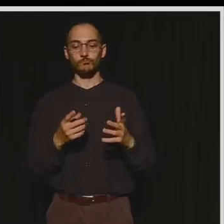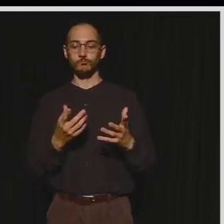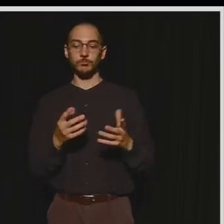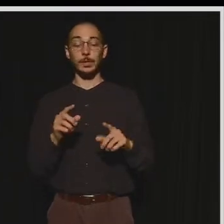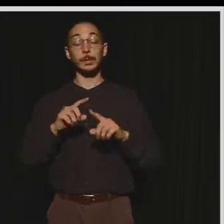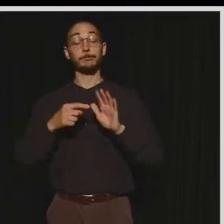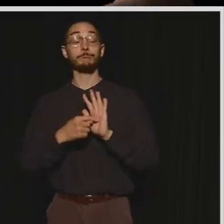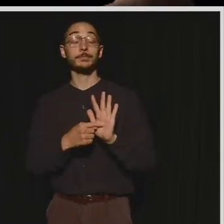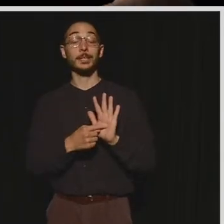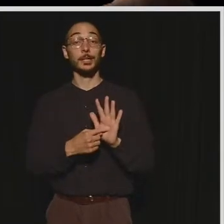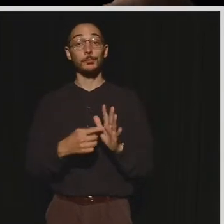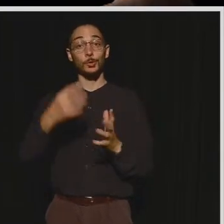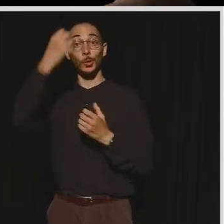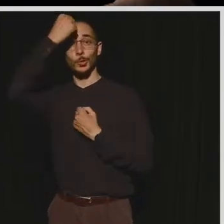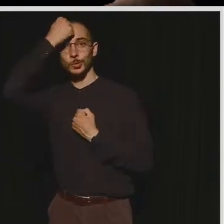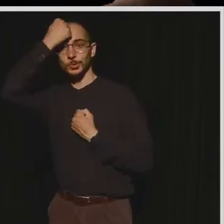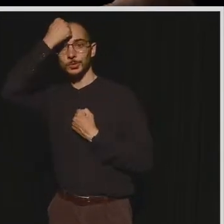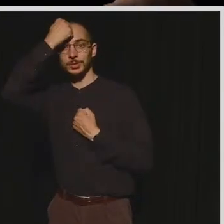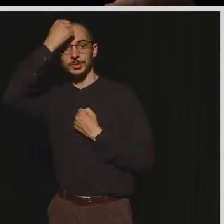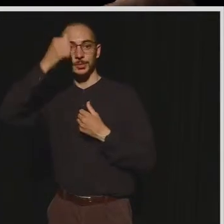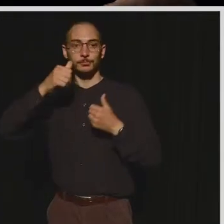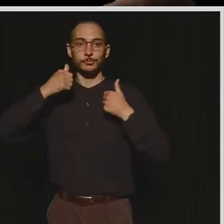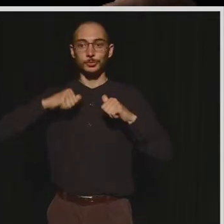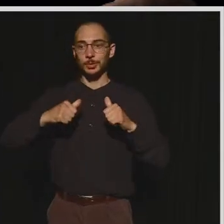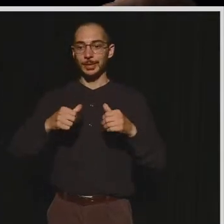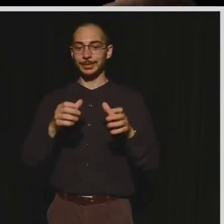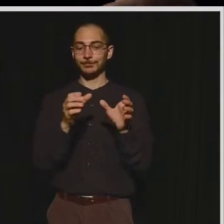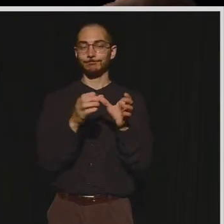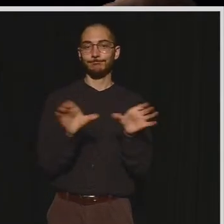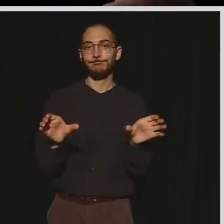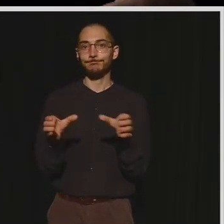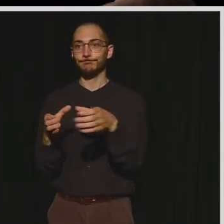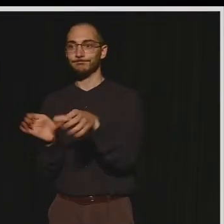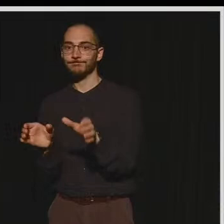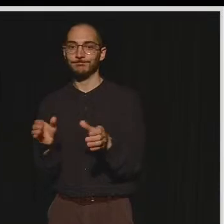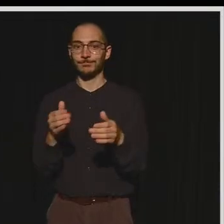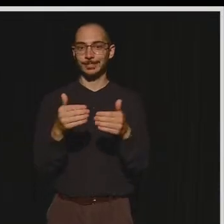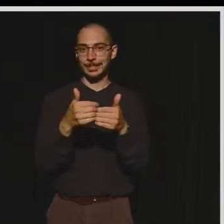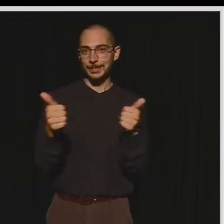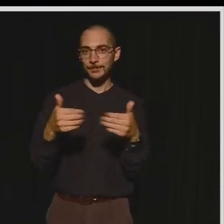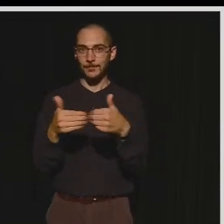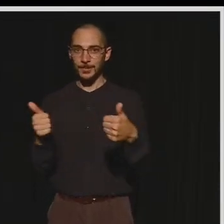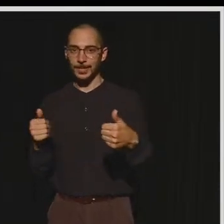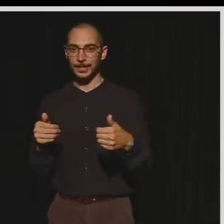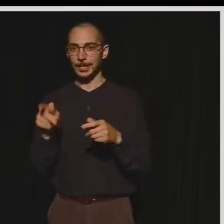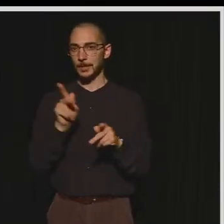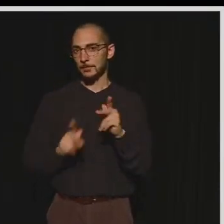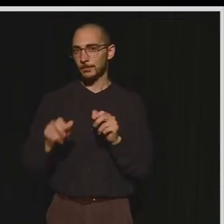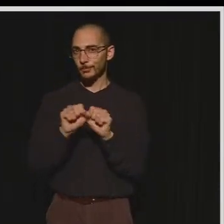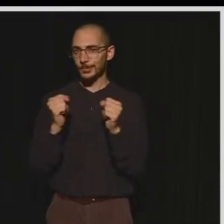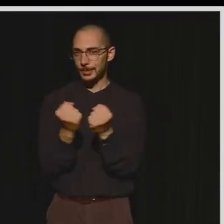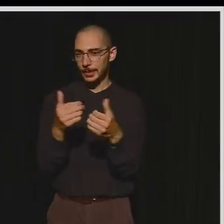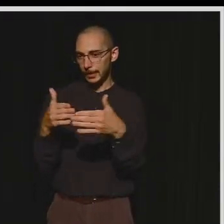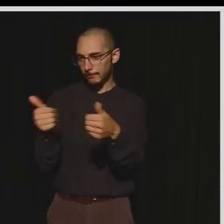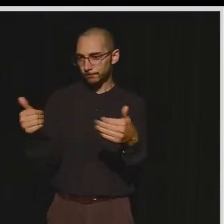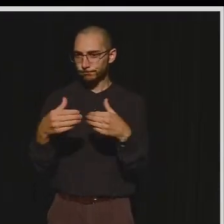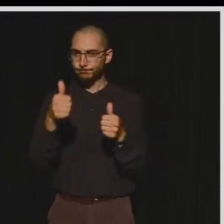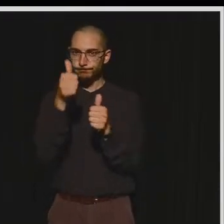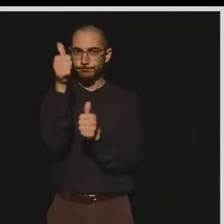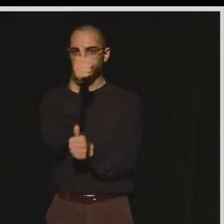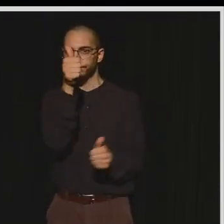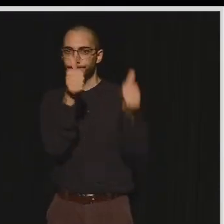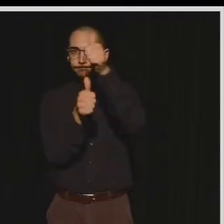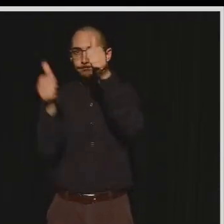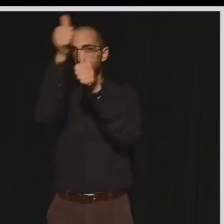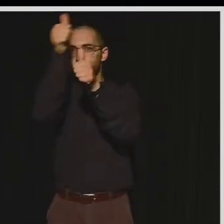to compete with each other, compete who gets a piece and place at the table. And so